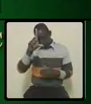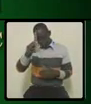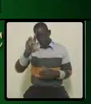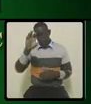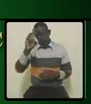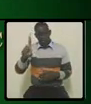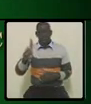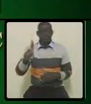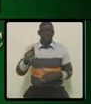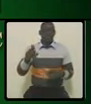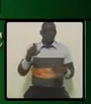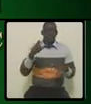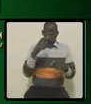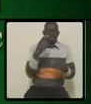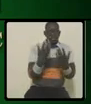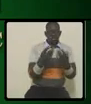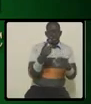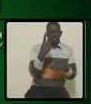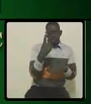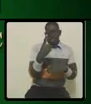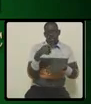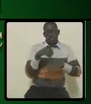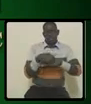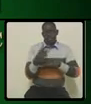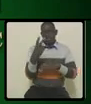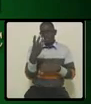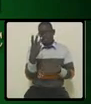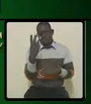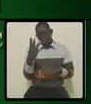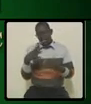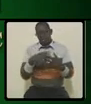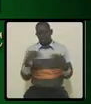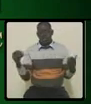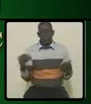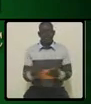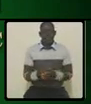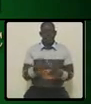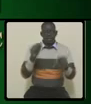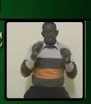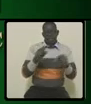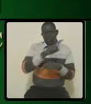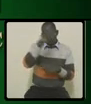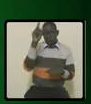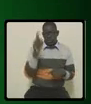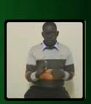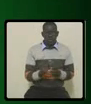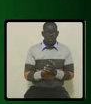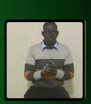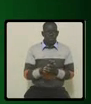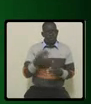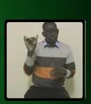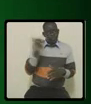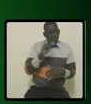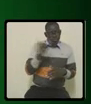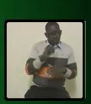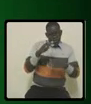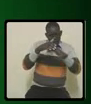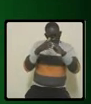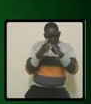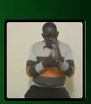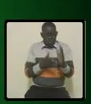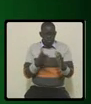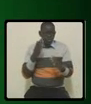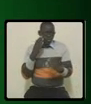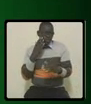the spelling on the screen now. One SMS costs 3 Namibian dollars. Here is the question. Which type of